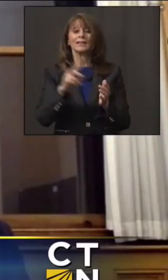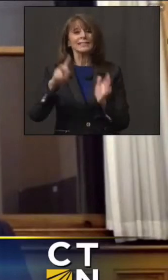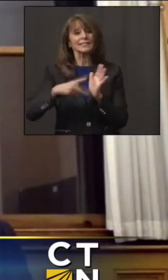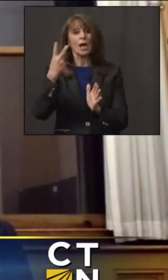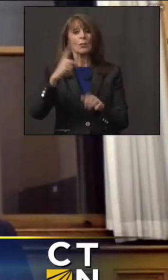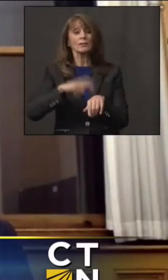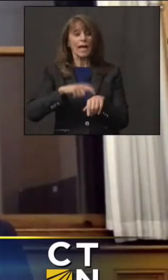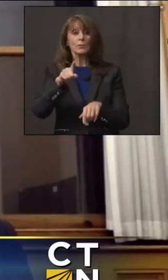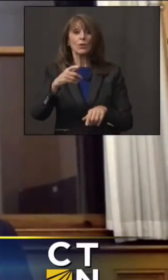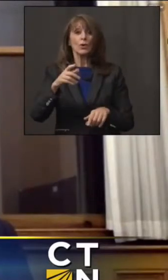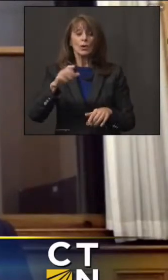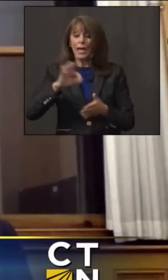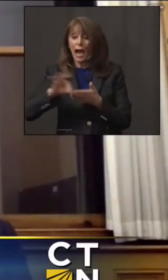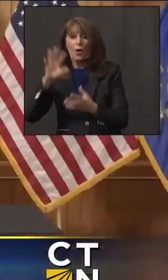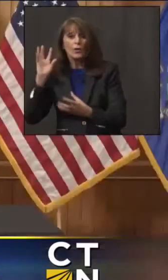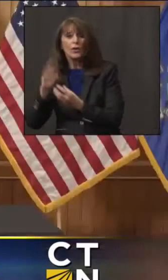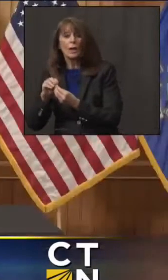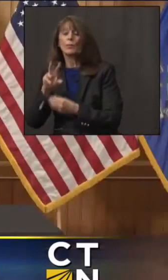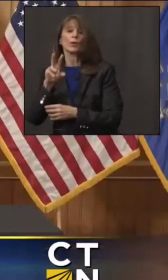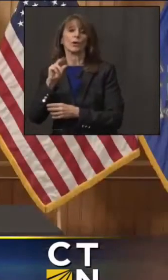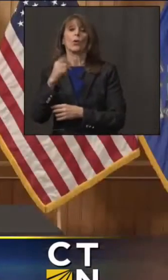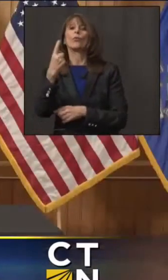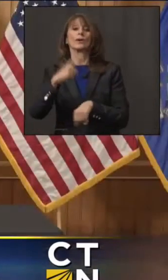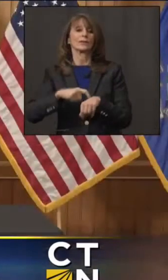question. All right, great. Thank you all.